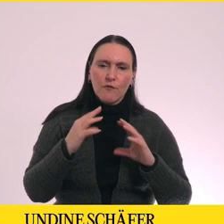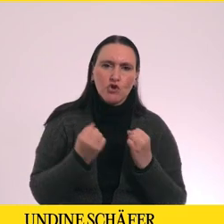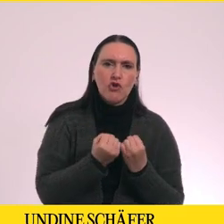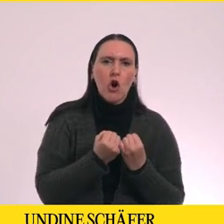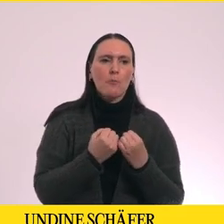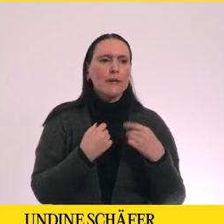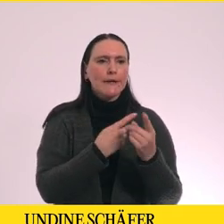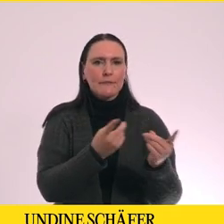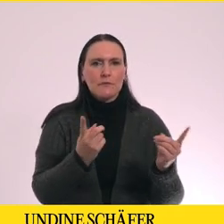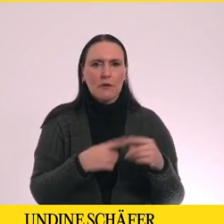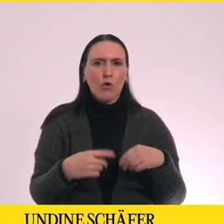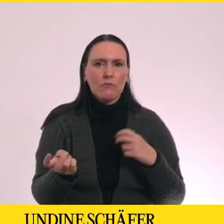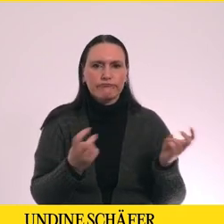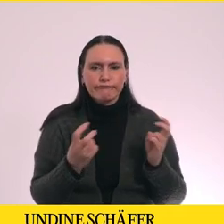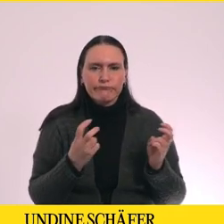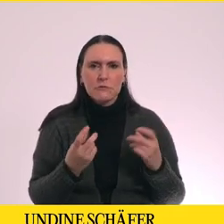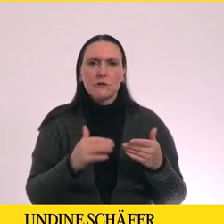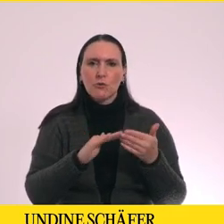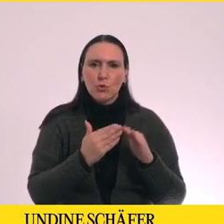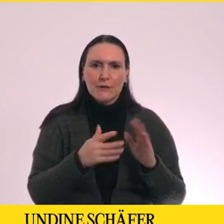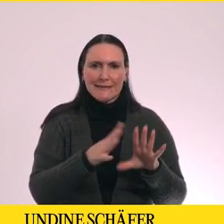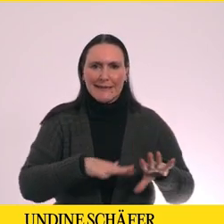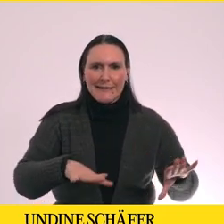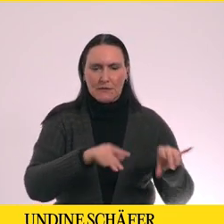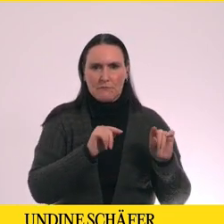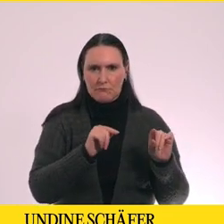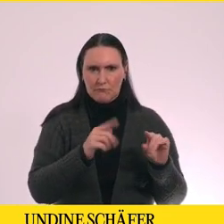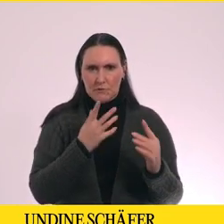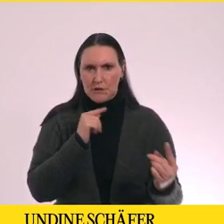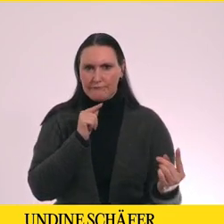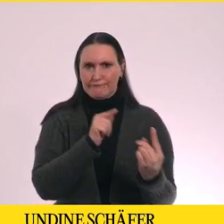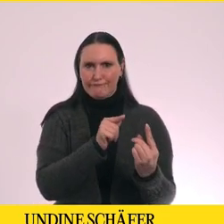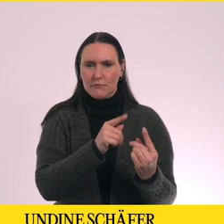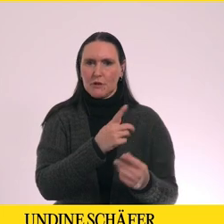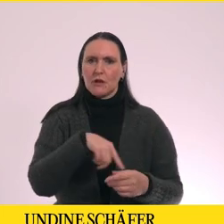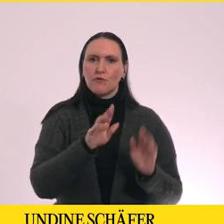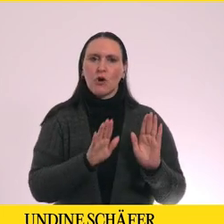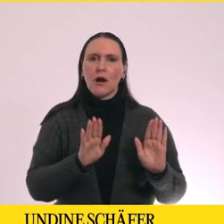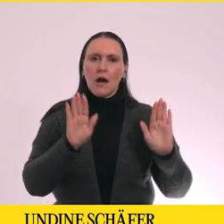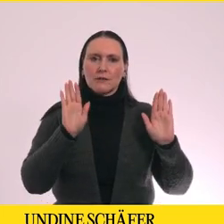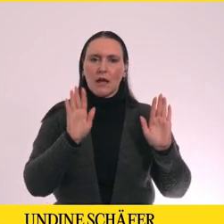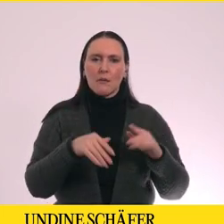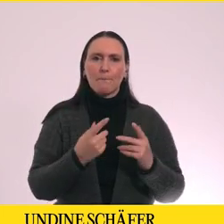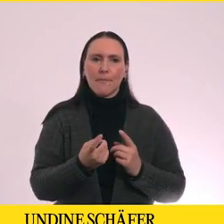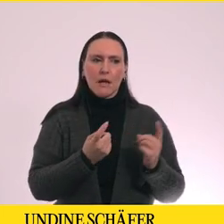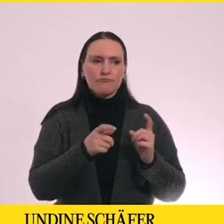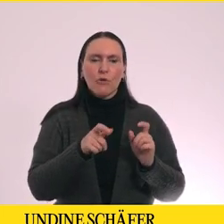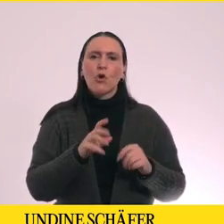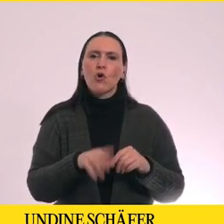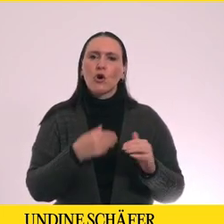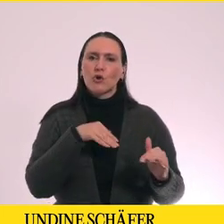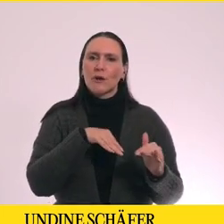participated moments, and the community of refugees and asylum seekers is changing a lot all